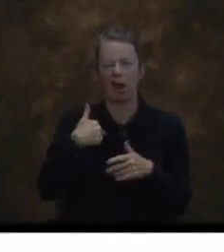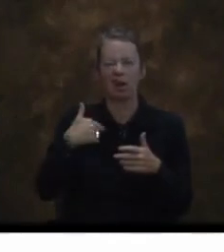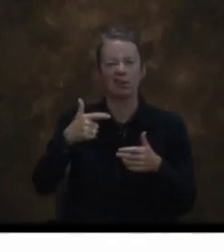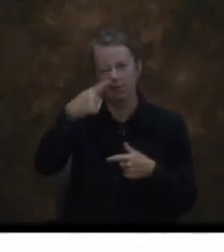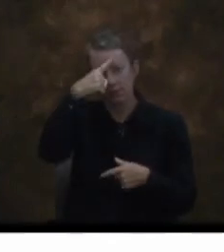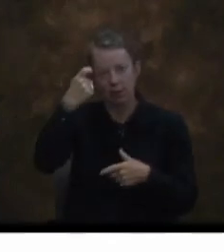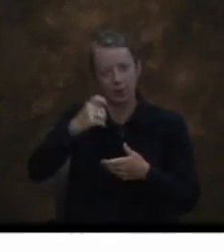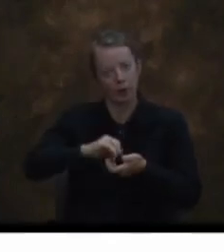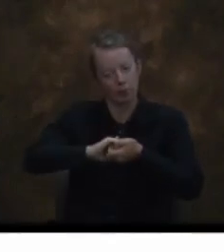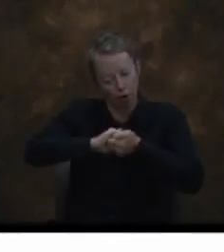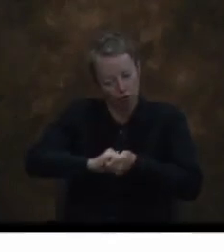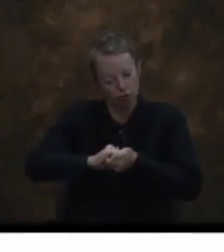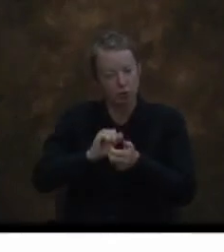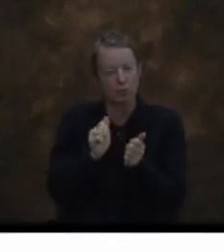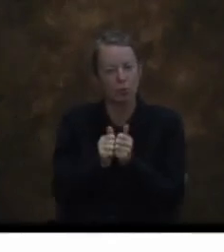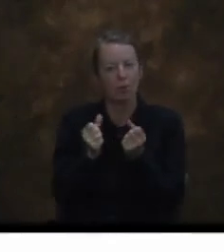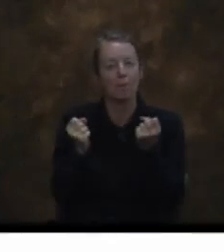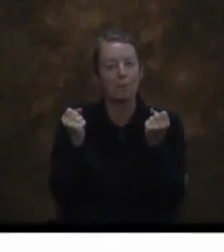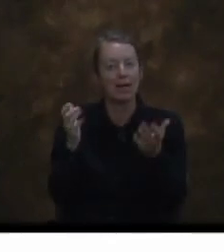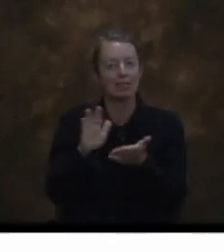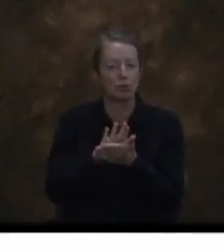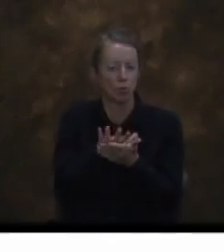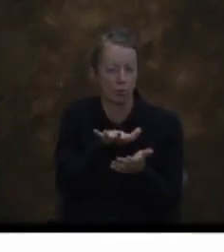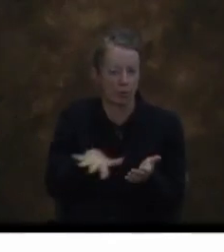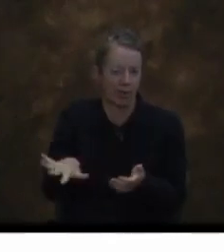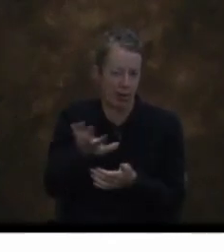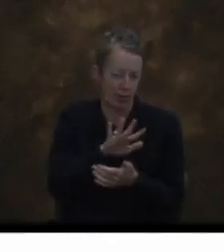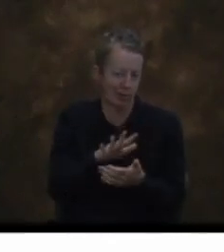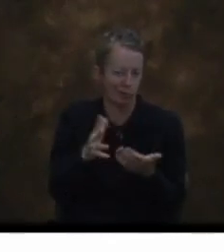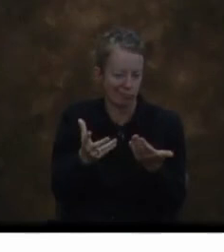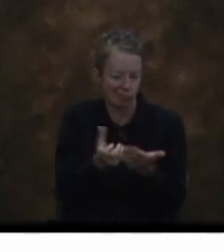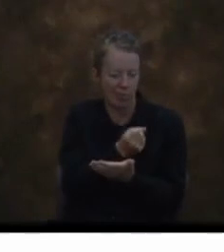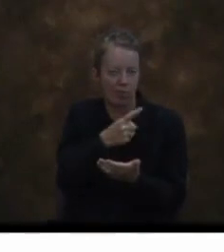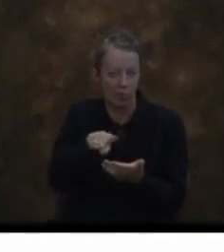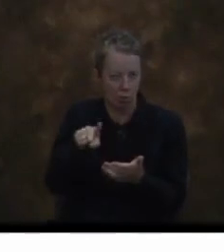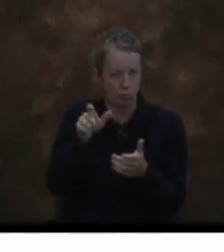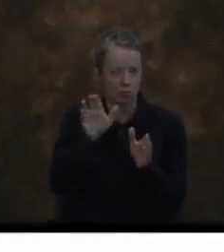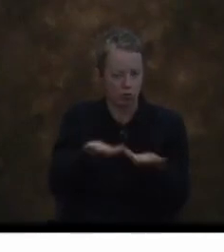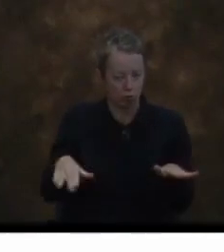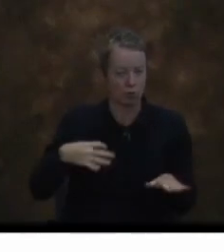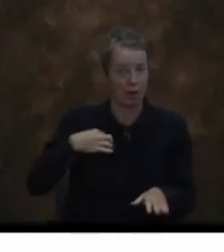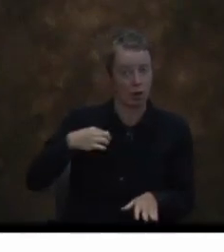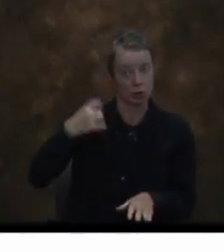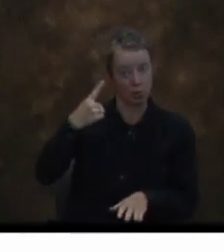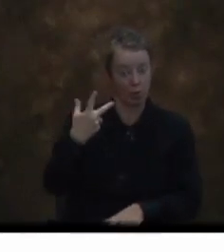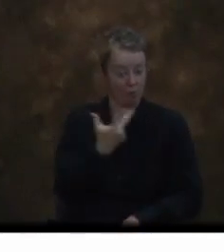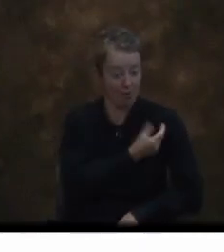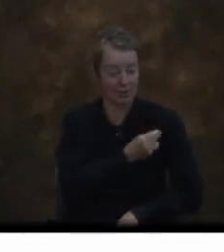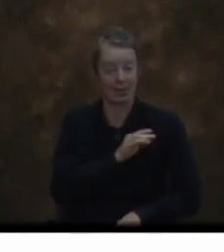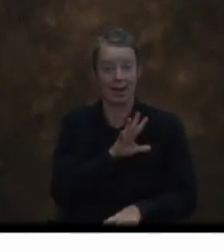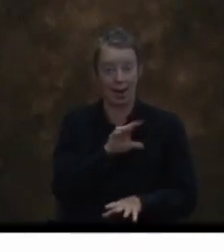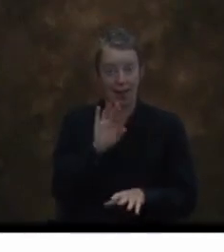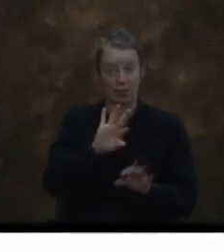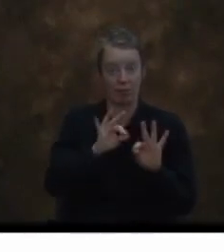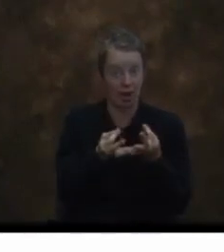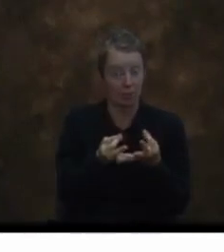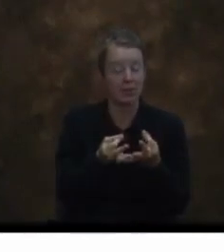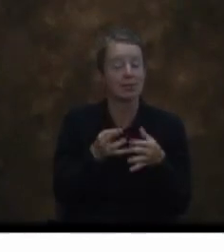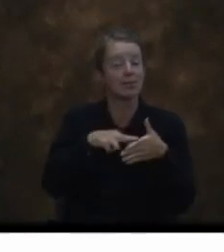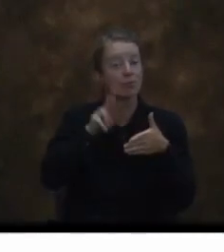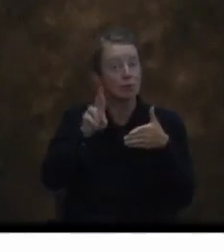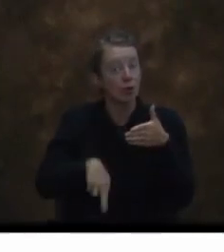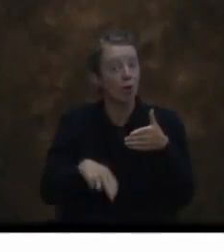area to reach eligible children and their families, and that resulted in 13